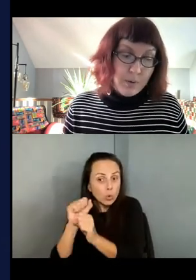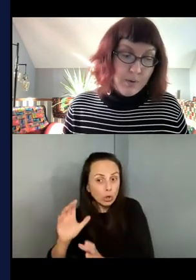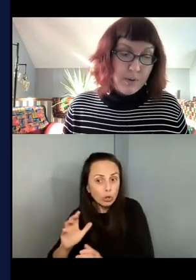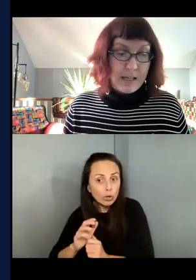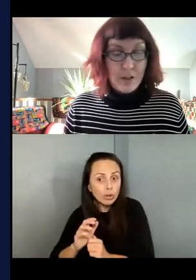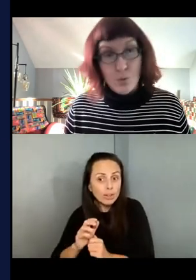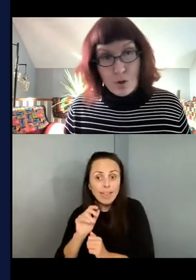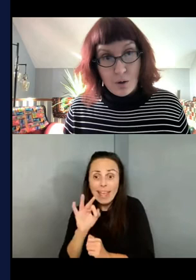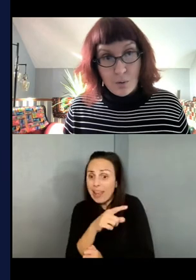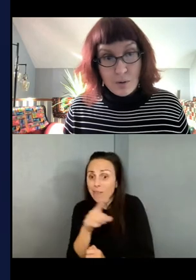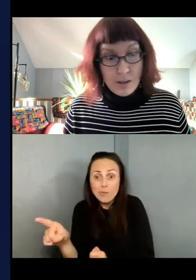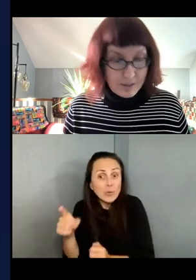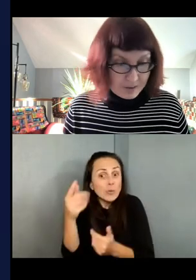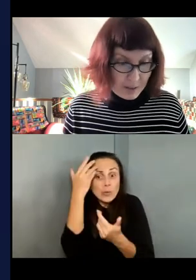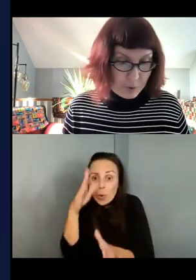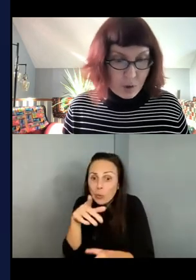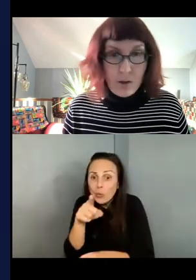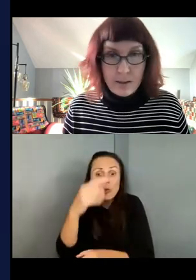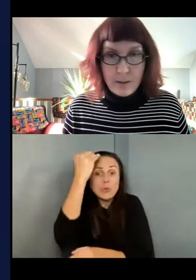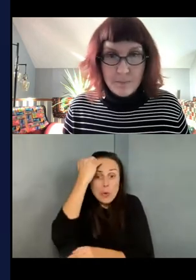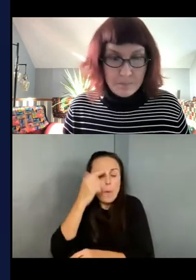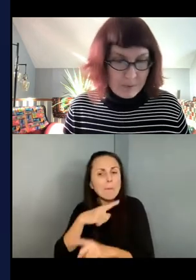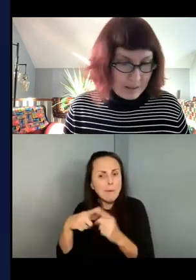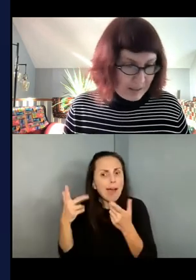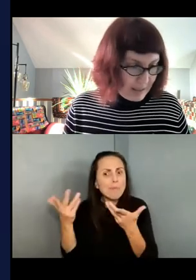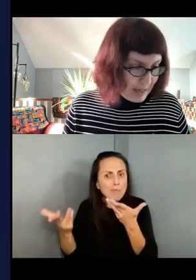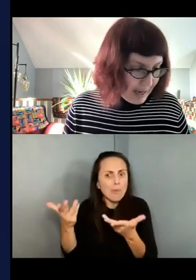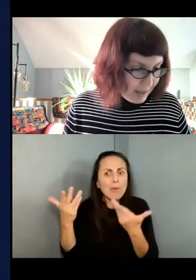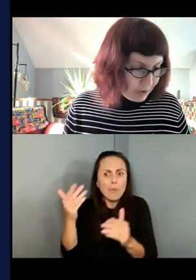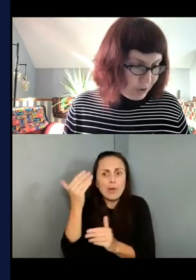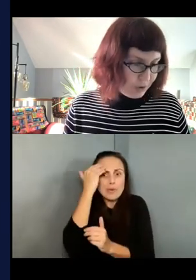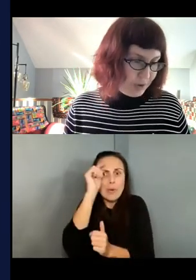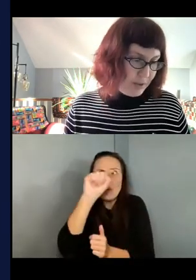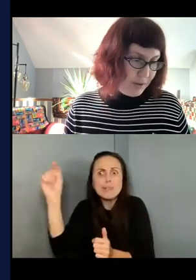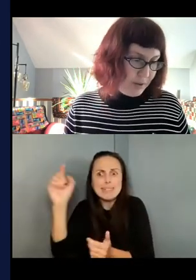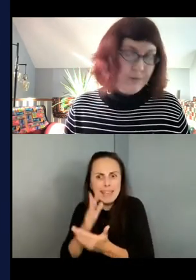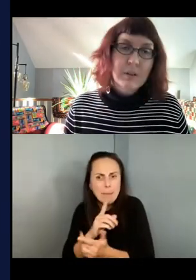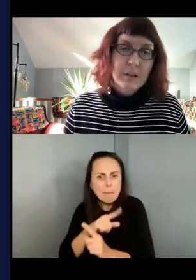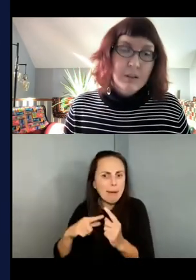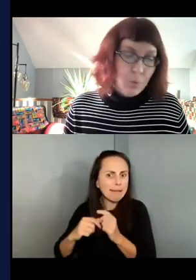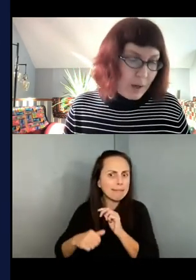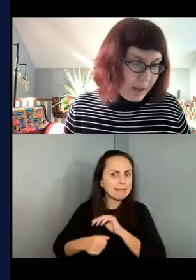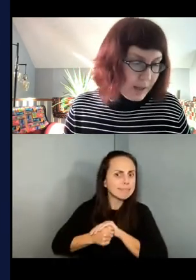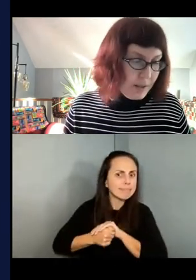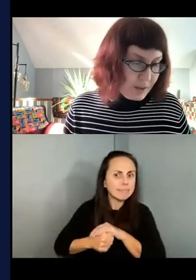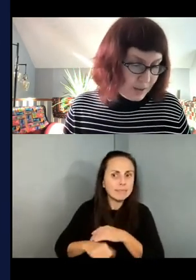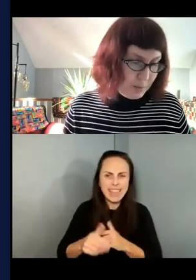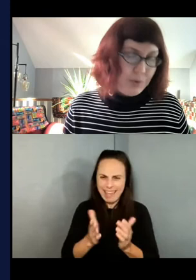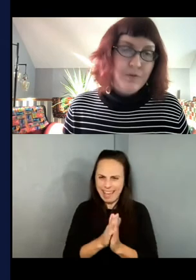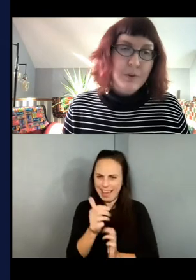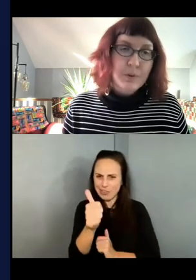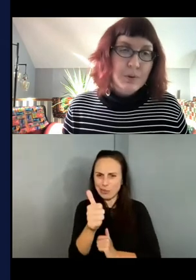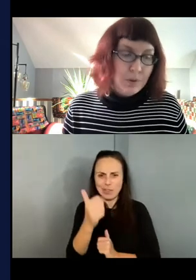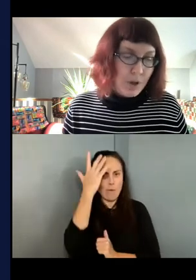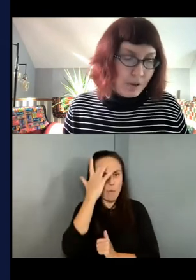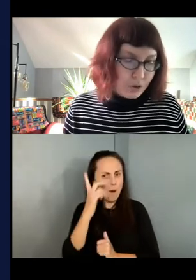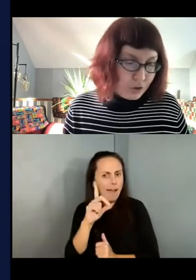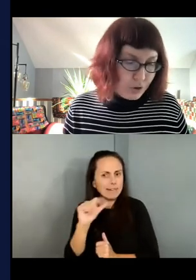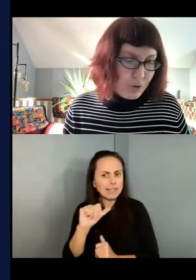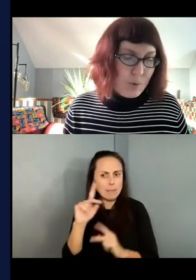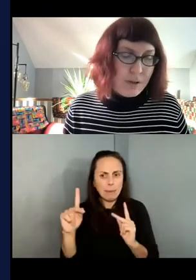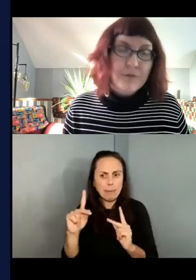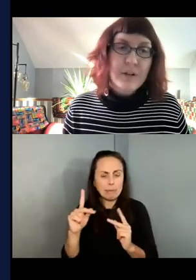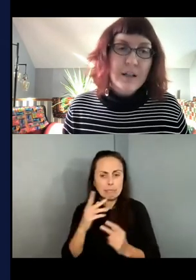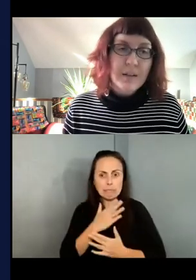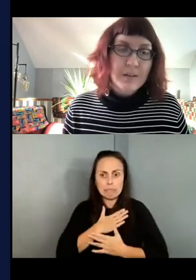know that you know a disabled colleague. Ask yourself why disabled folks are